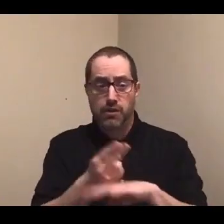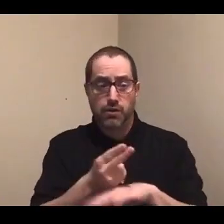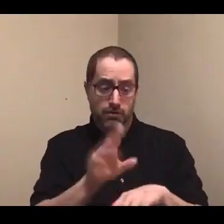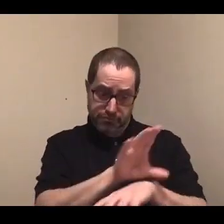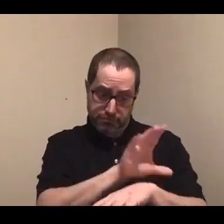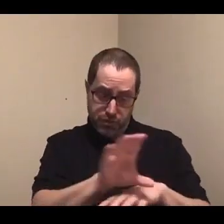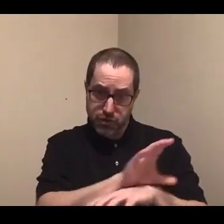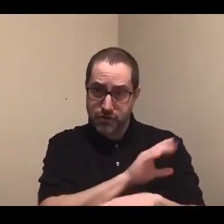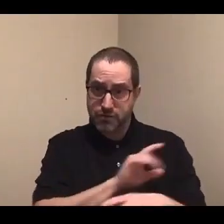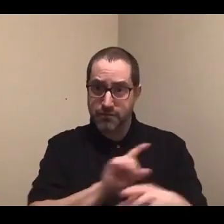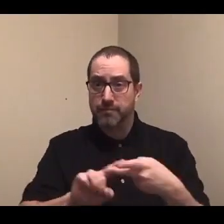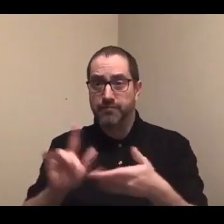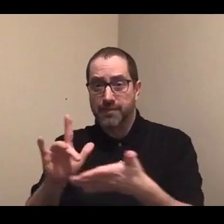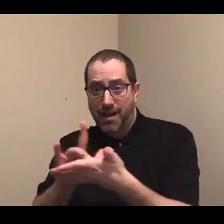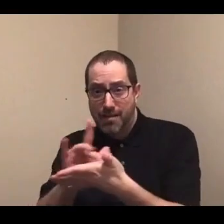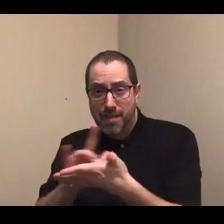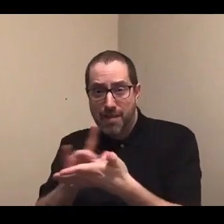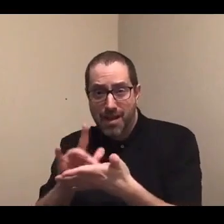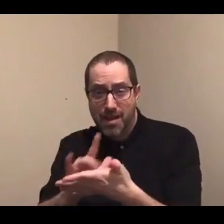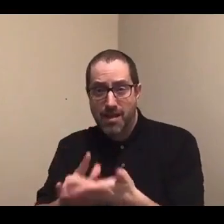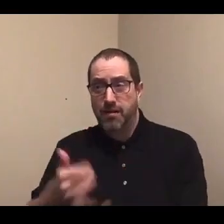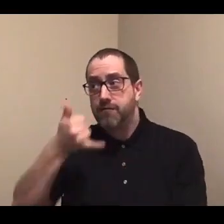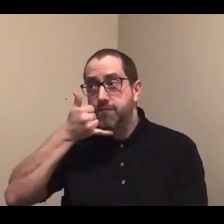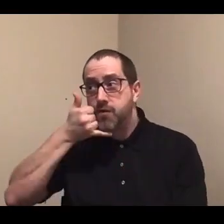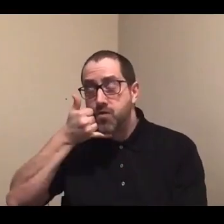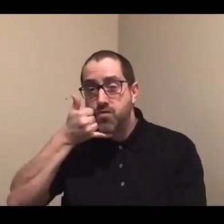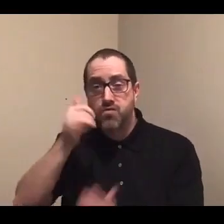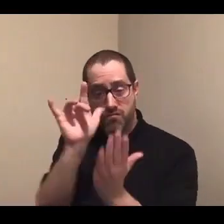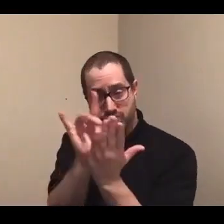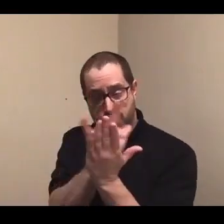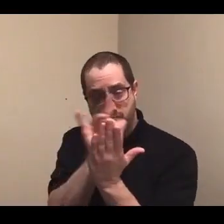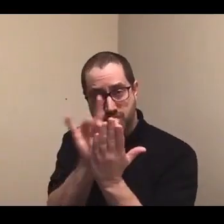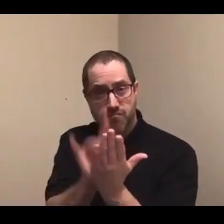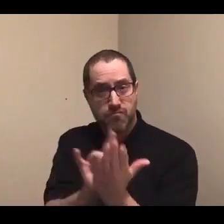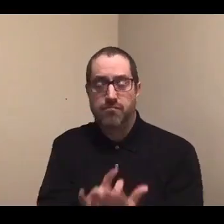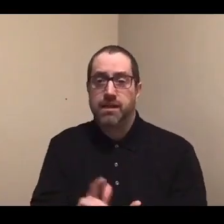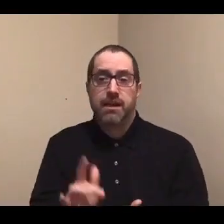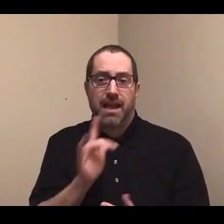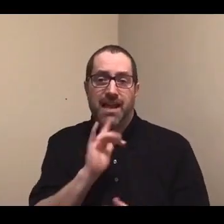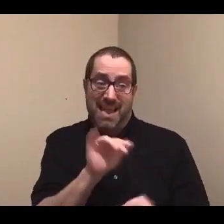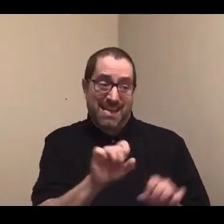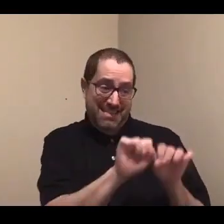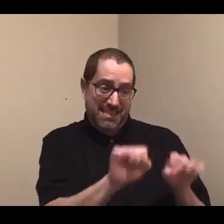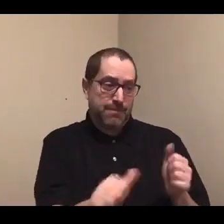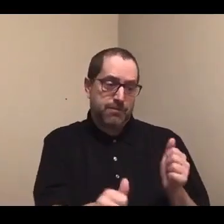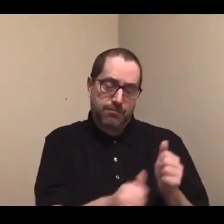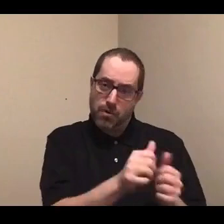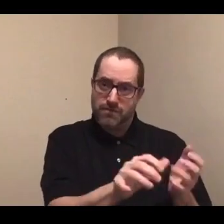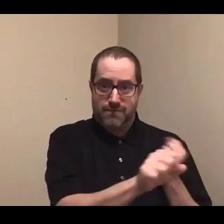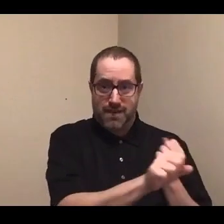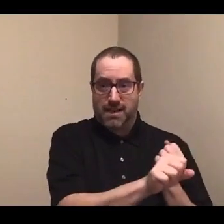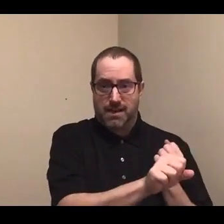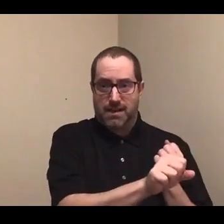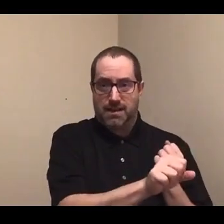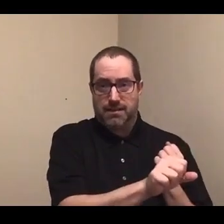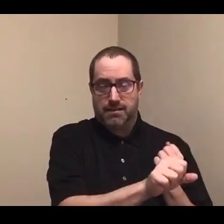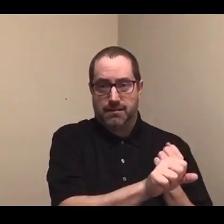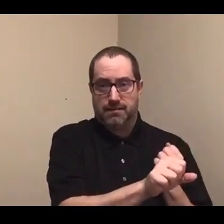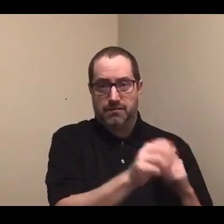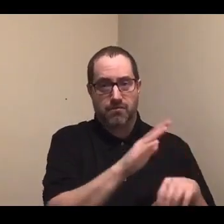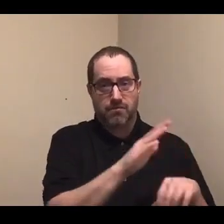phone, and the system is fast and easy to use, and it will be the fastest way to book your vaccine appointment